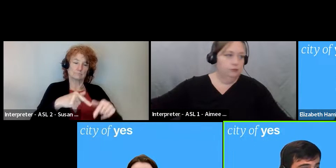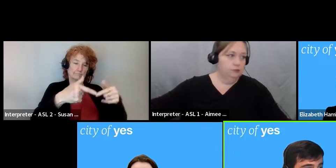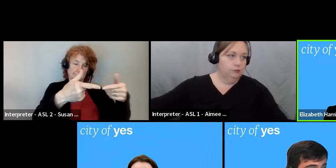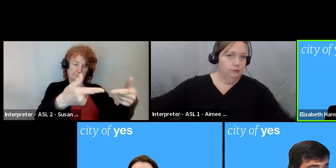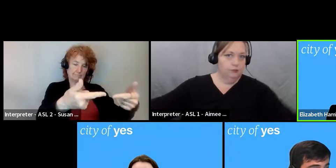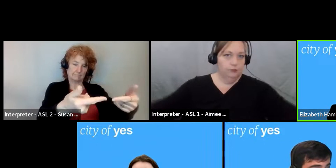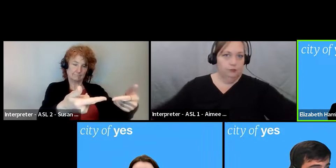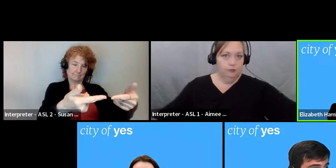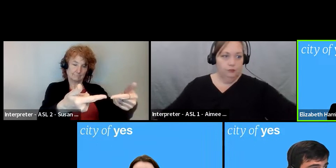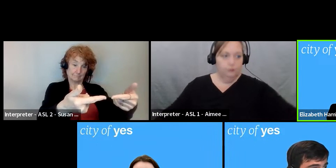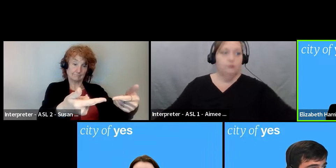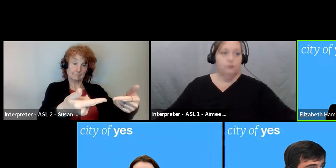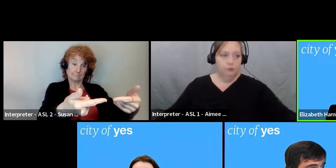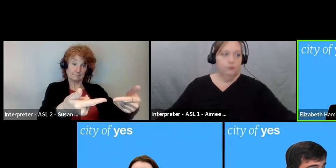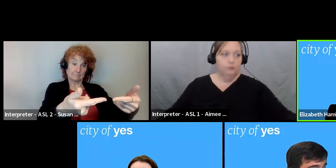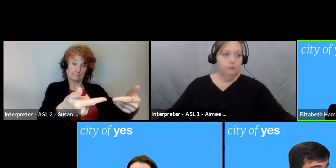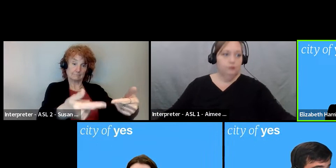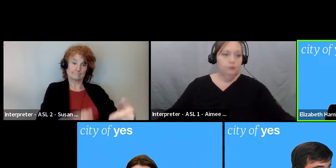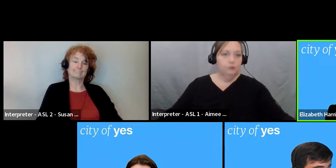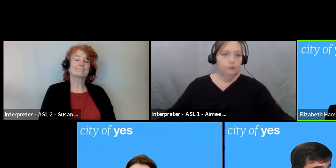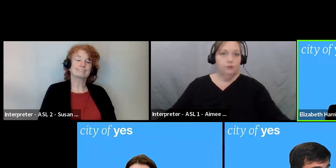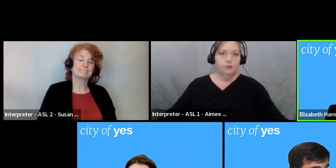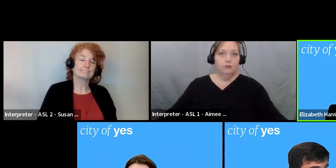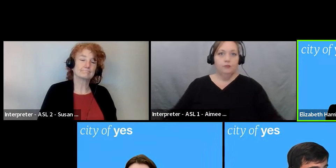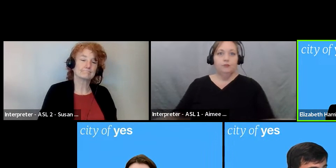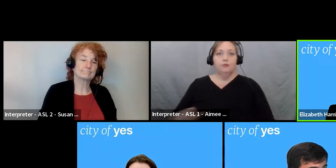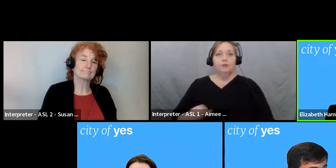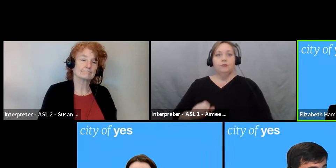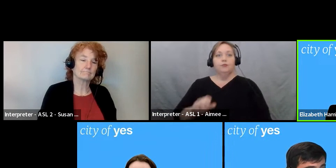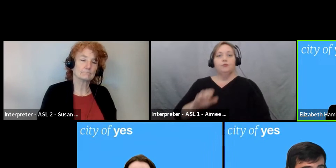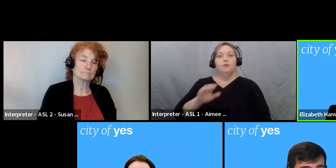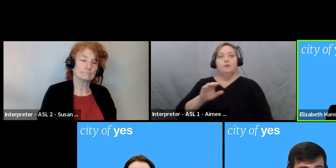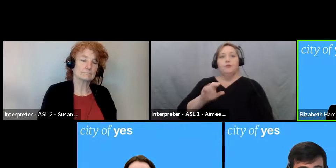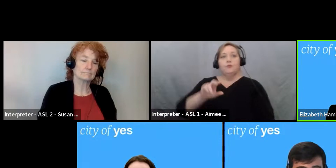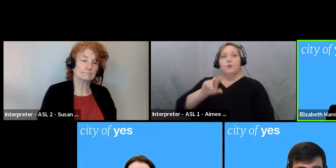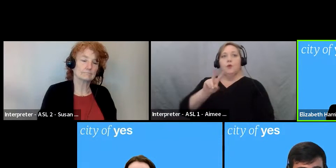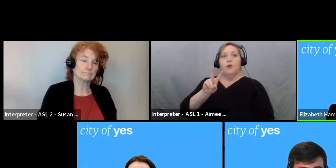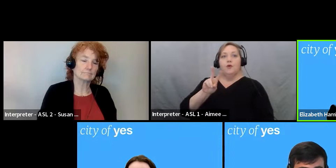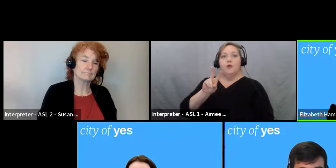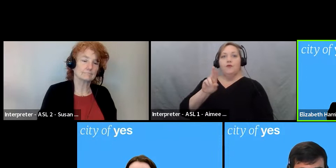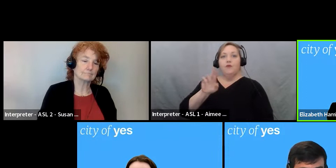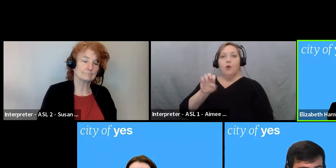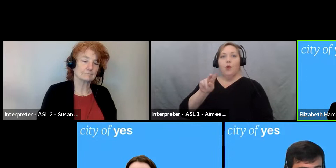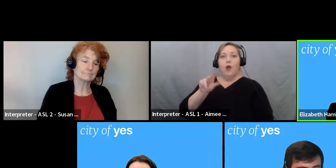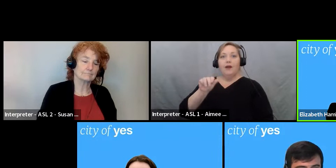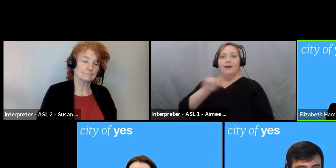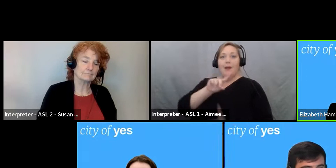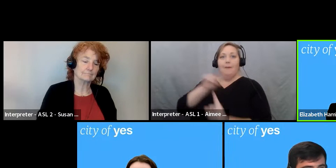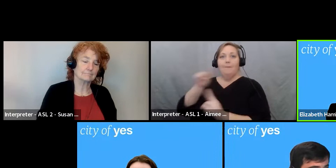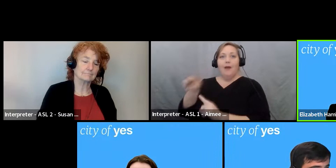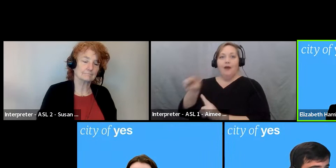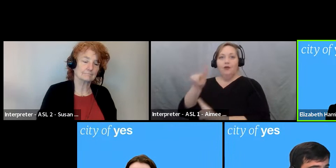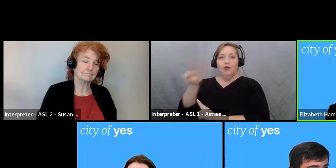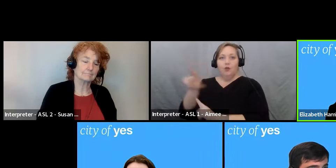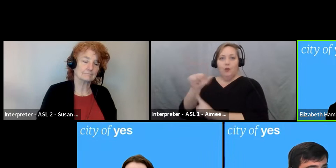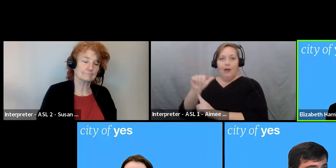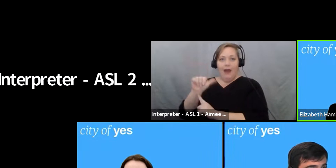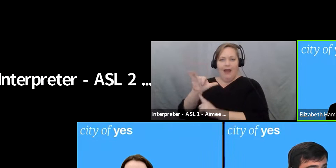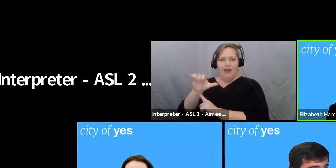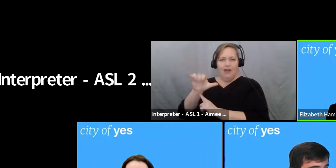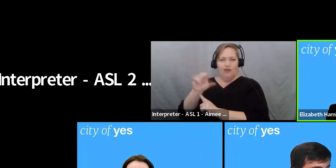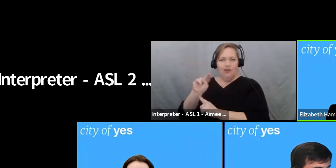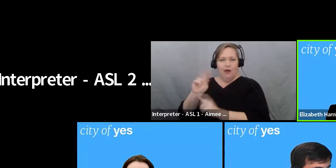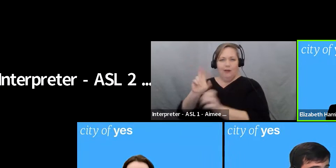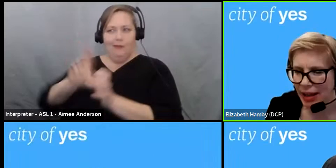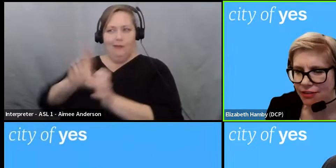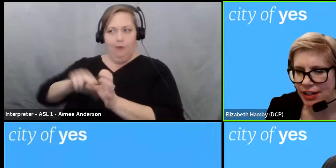Great. So moving back to the Q&A, John, I'm gonna keep you on here. Are there